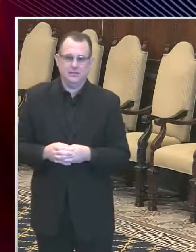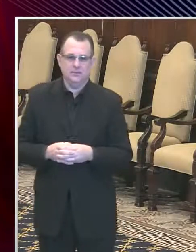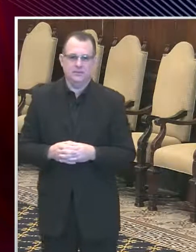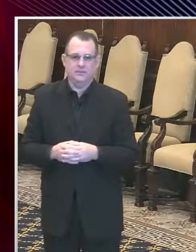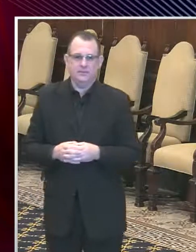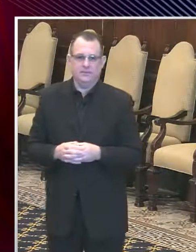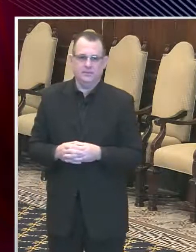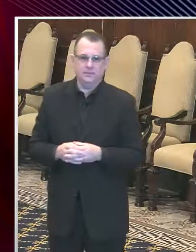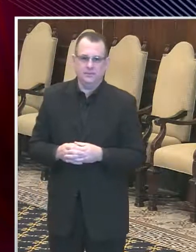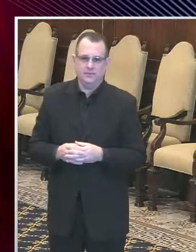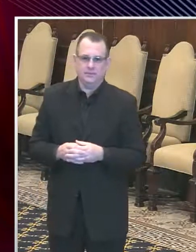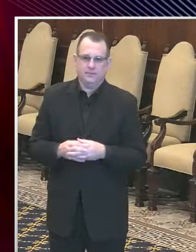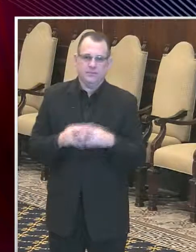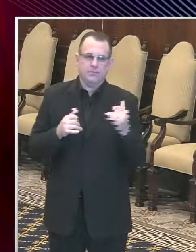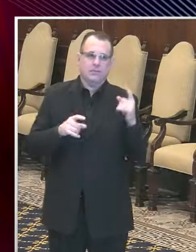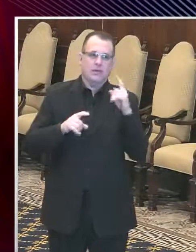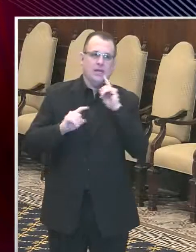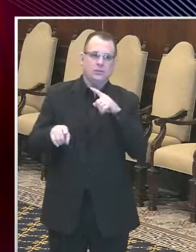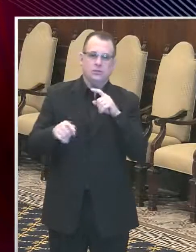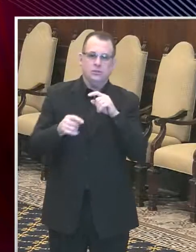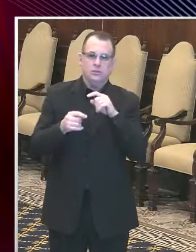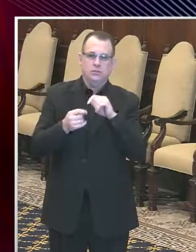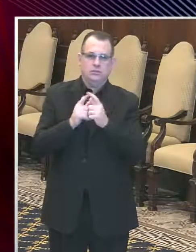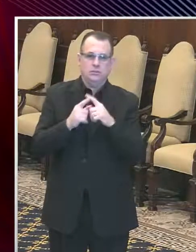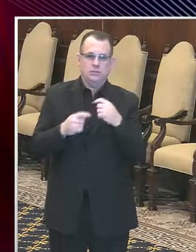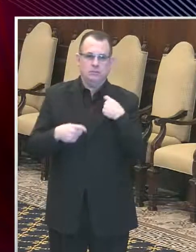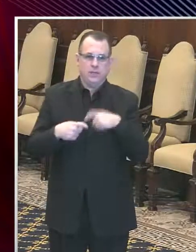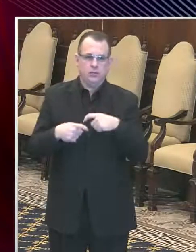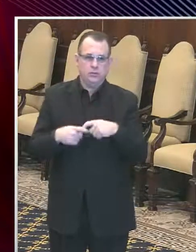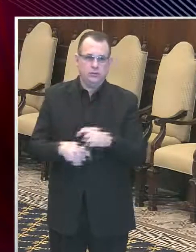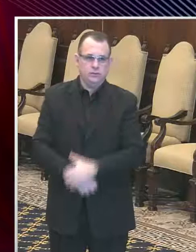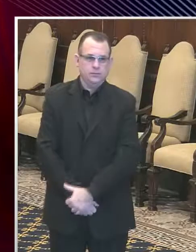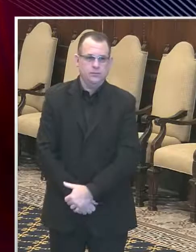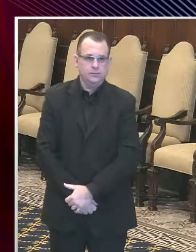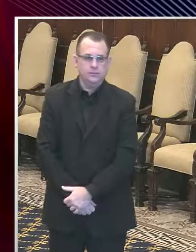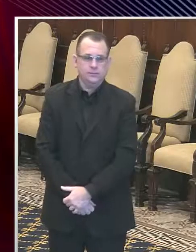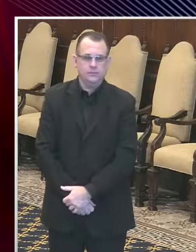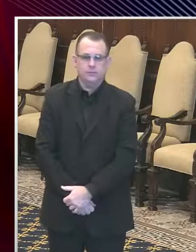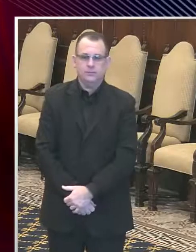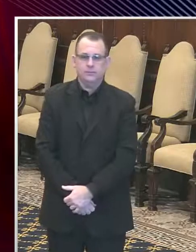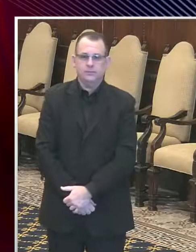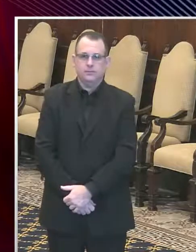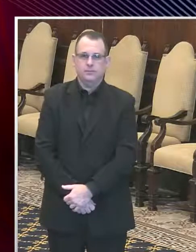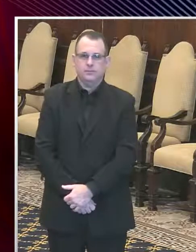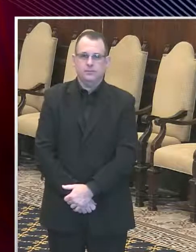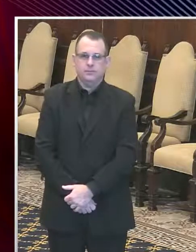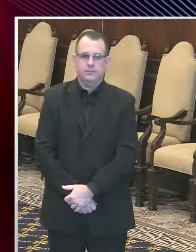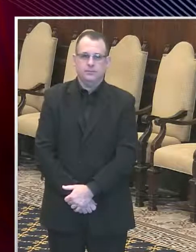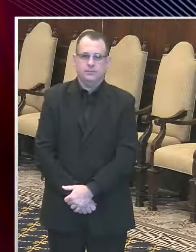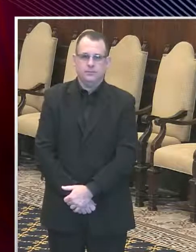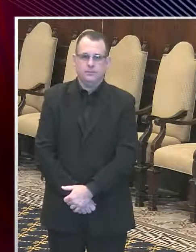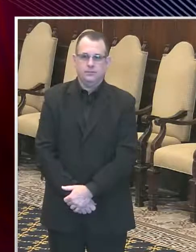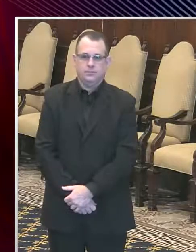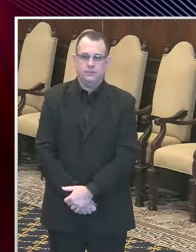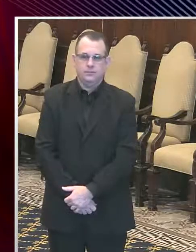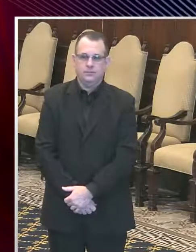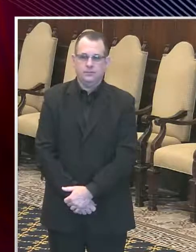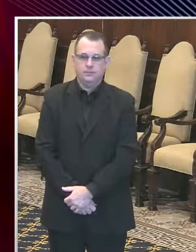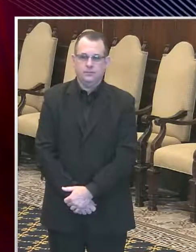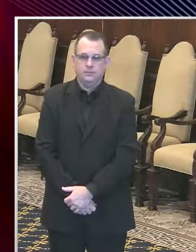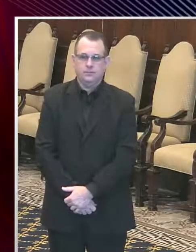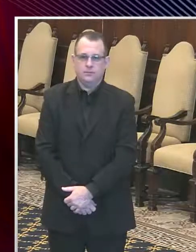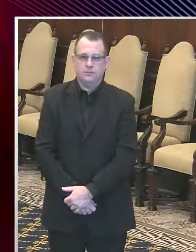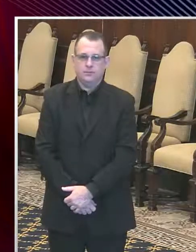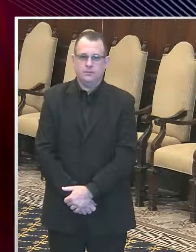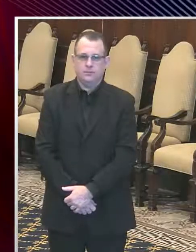va a reaccionar este virus. No es necesariamente igual al virus de la influenza y no sabemos cómo se comporta todavía. Por lo tanto, tenemos que asumir que el virus